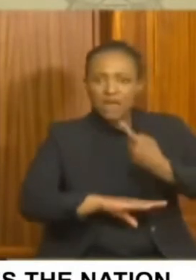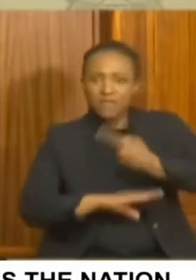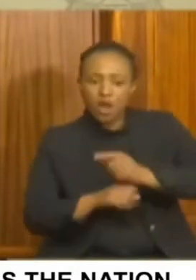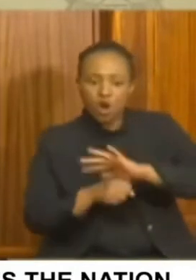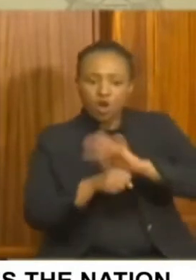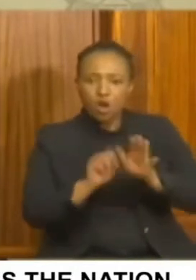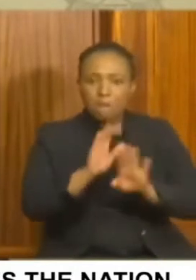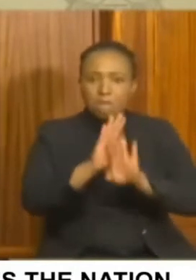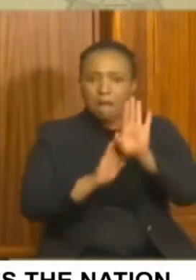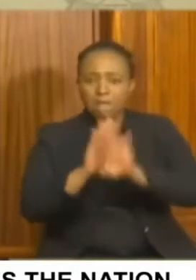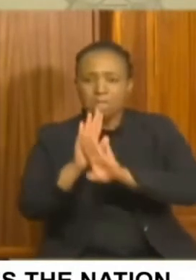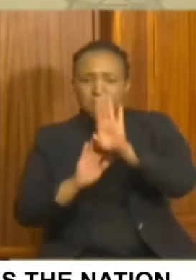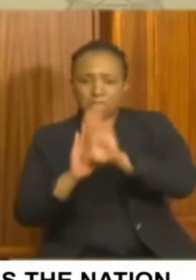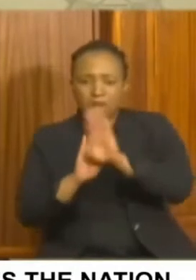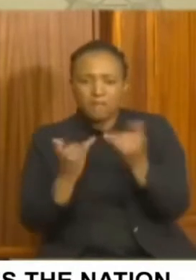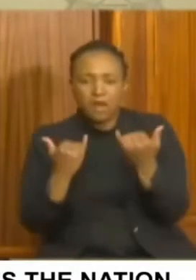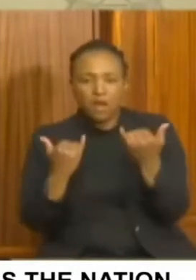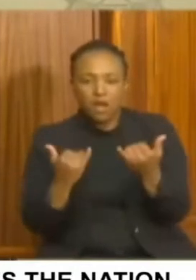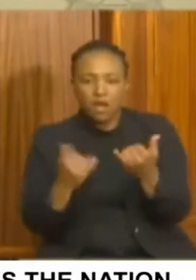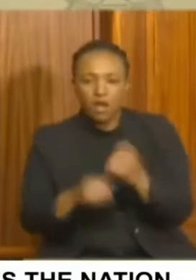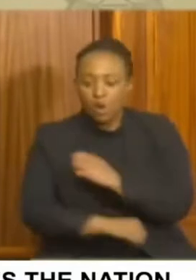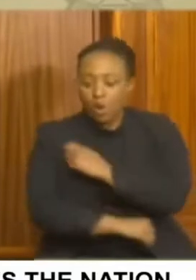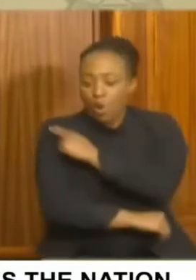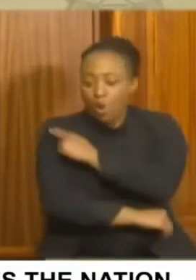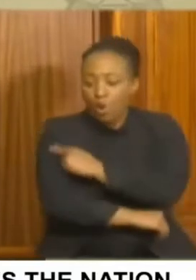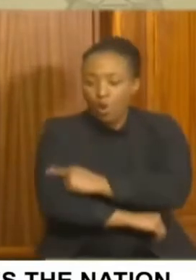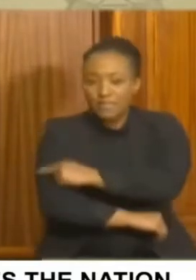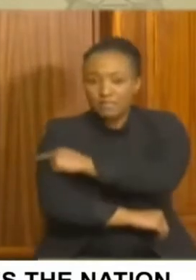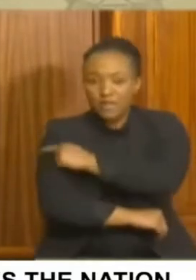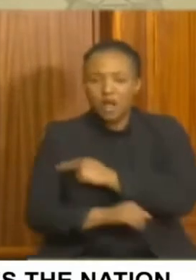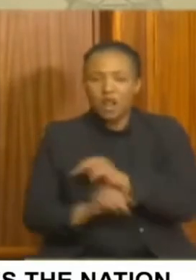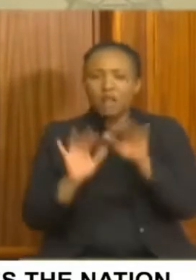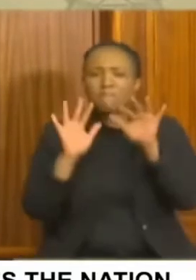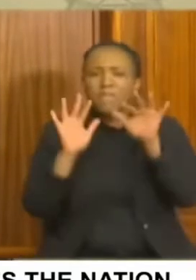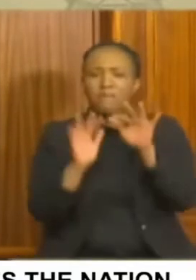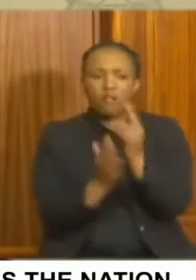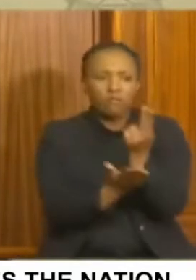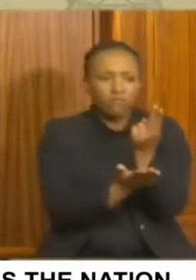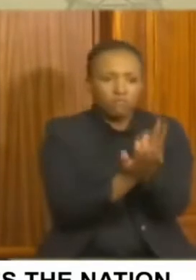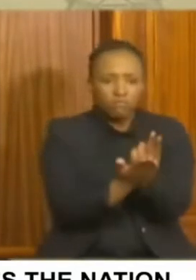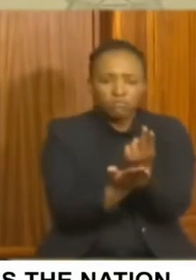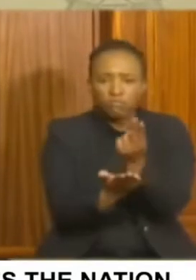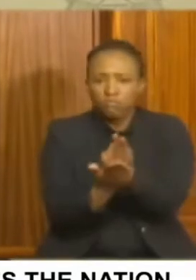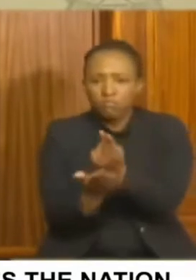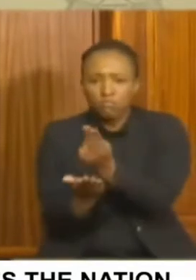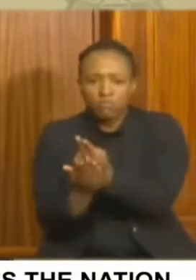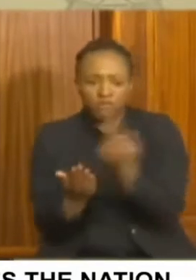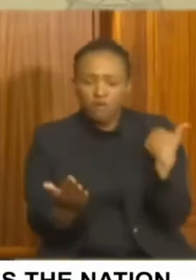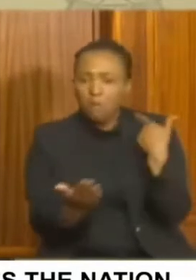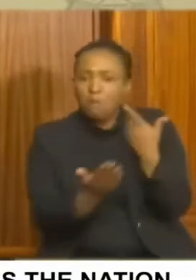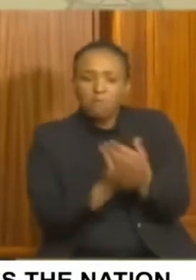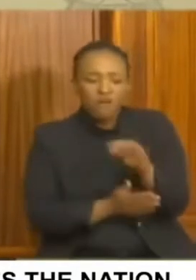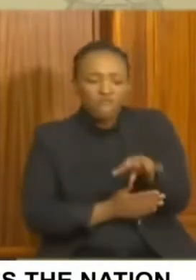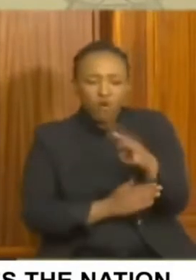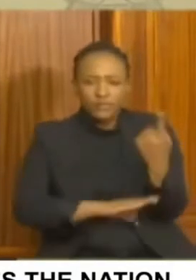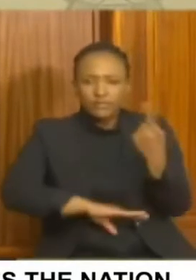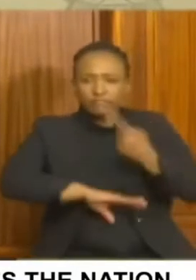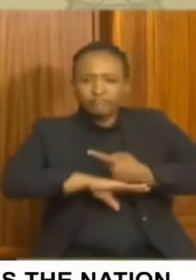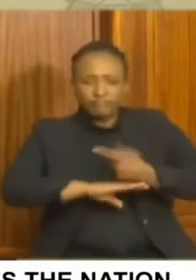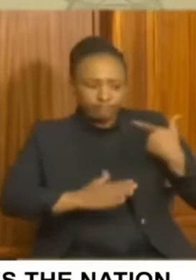infections. Wow. Hospital admissions due to COVID-19 over the last 14